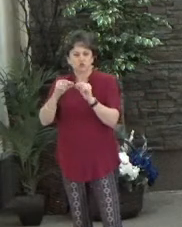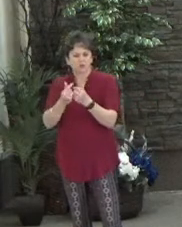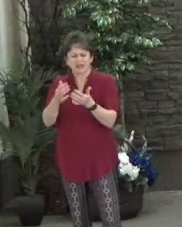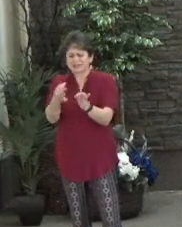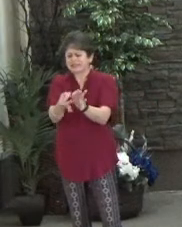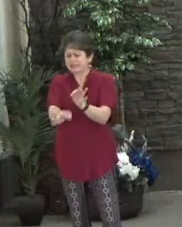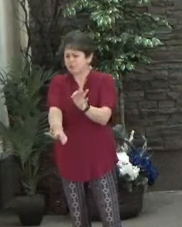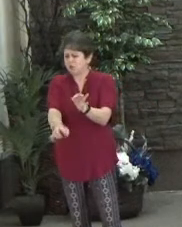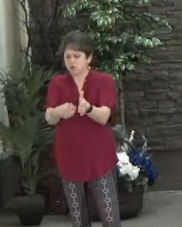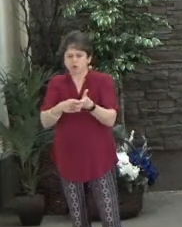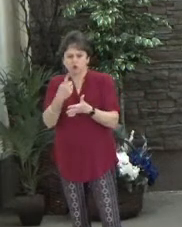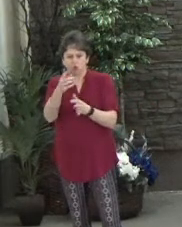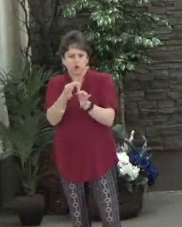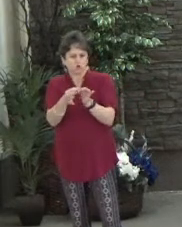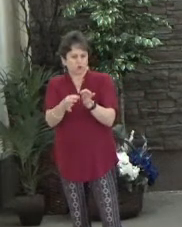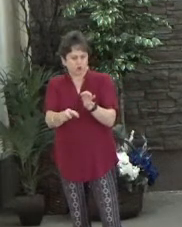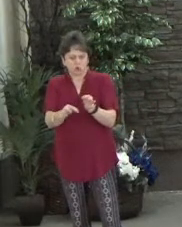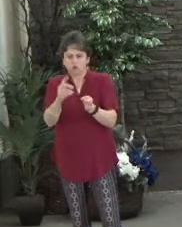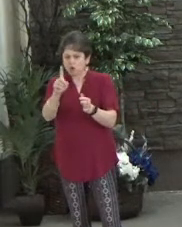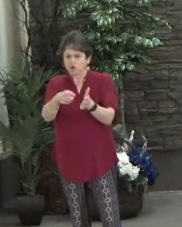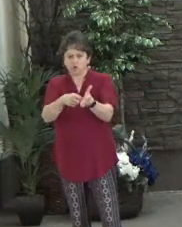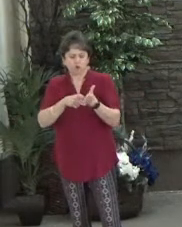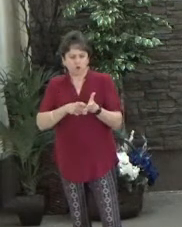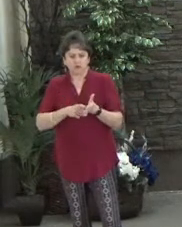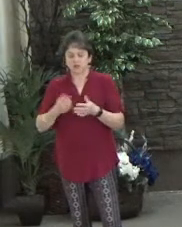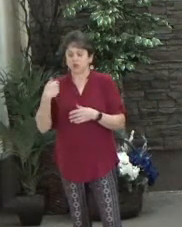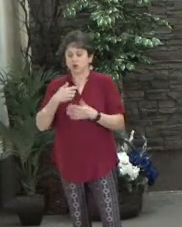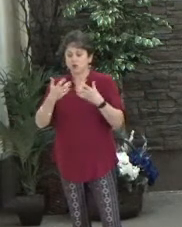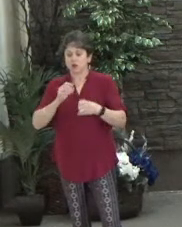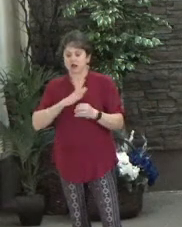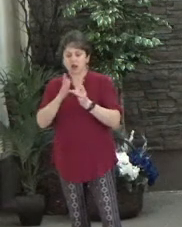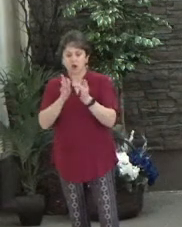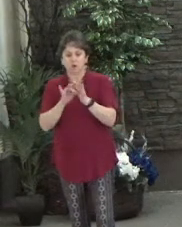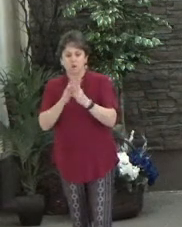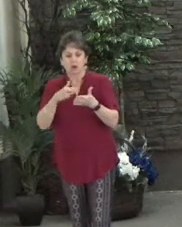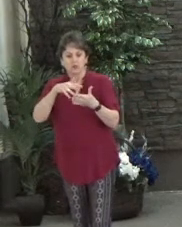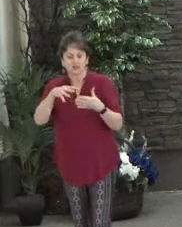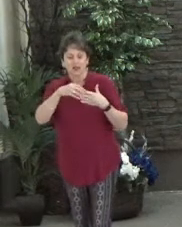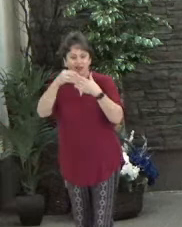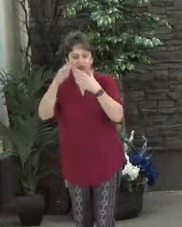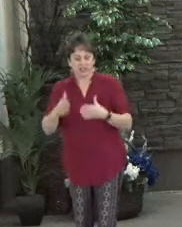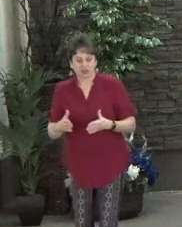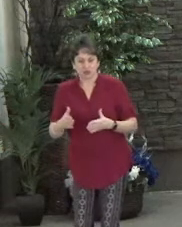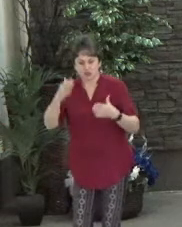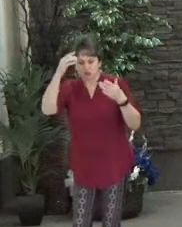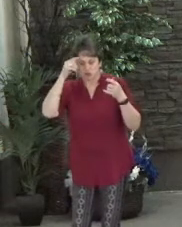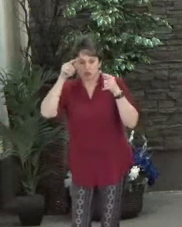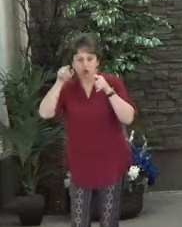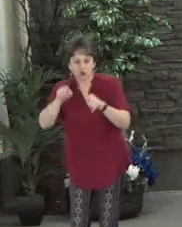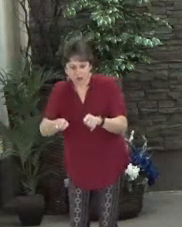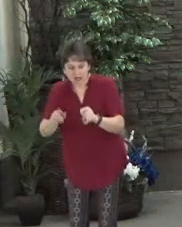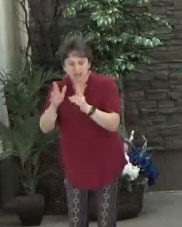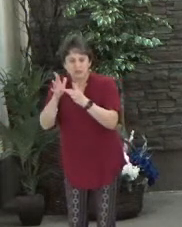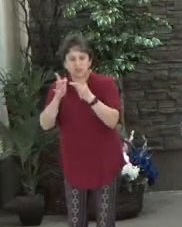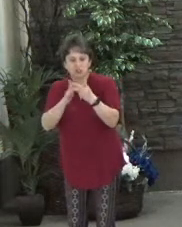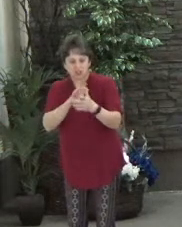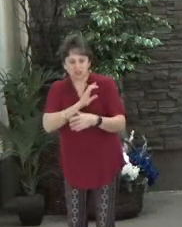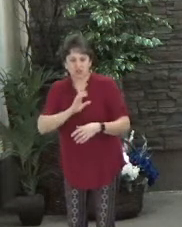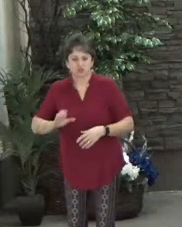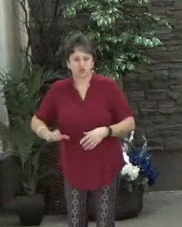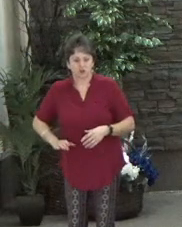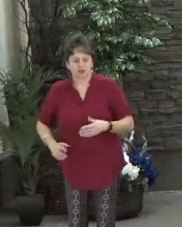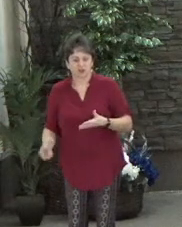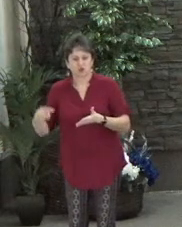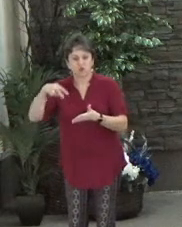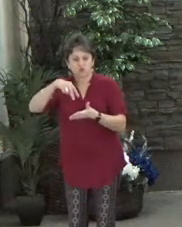not many, but they had one they would not budge on. They said, "We want our Bible study leaders to agree that Jesus Christ rose